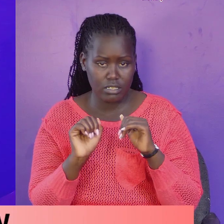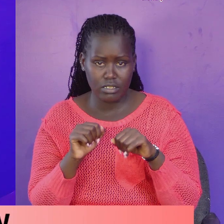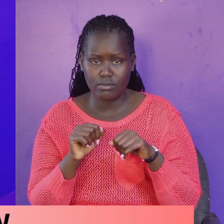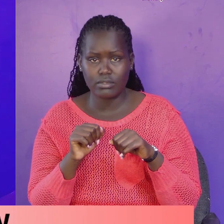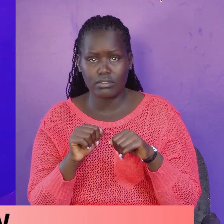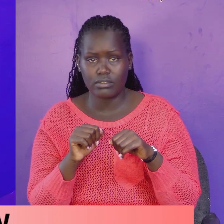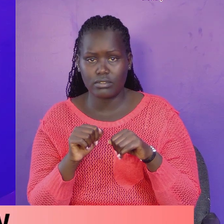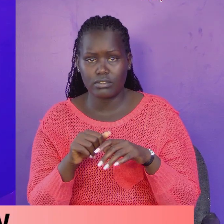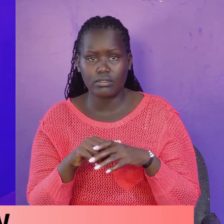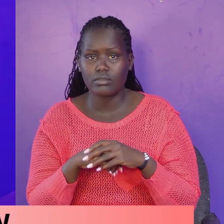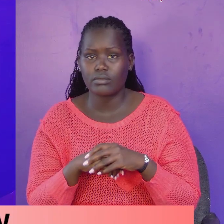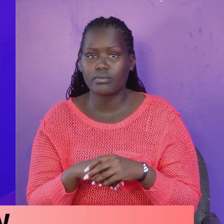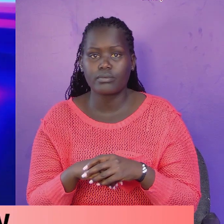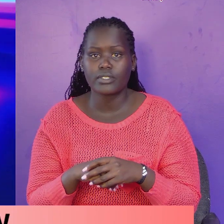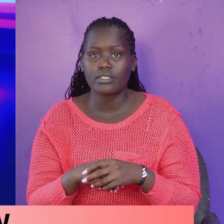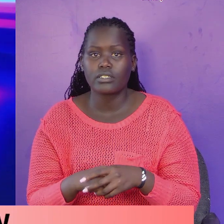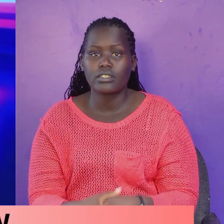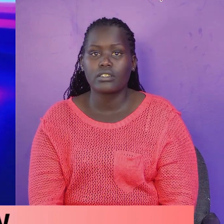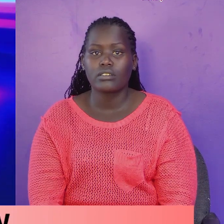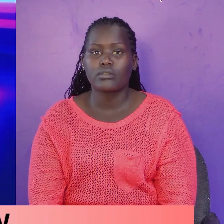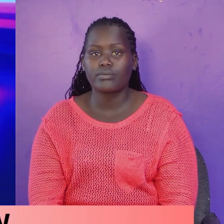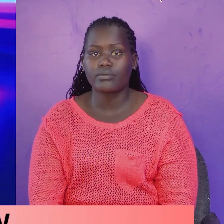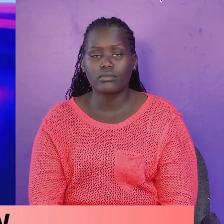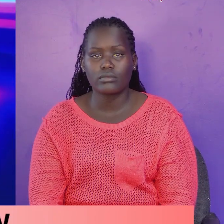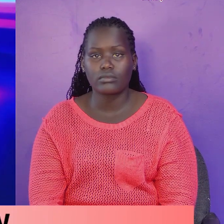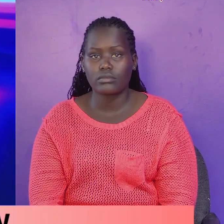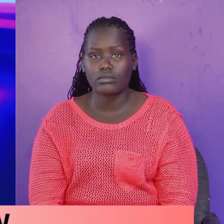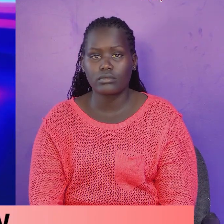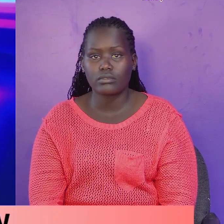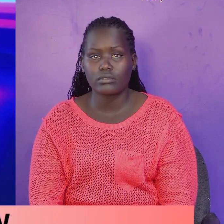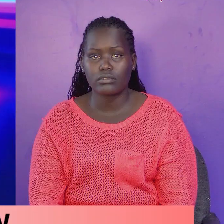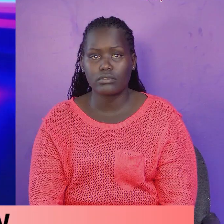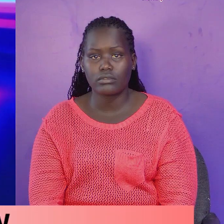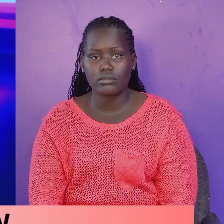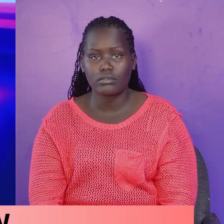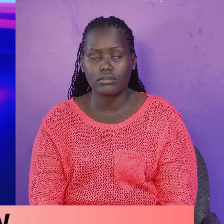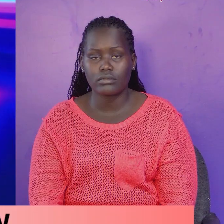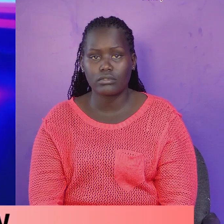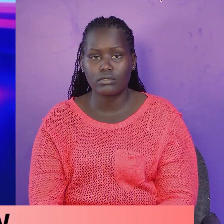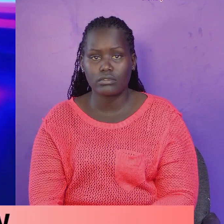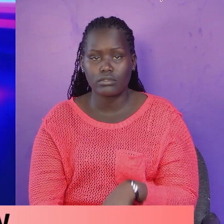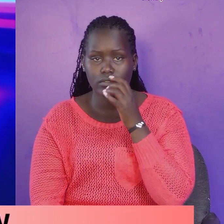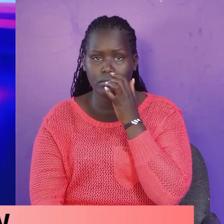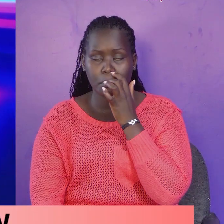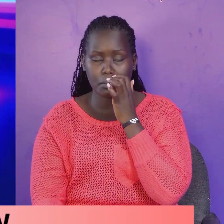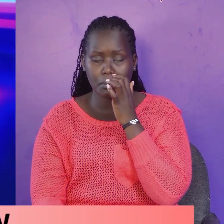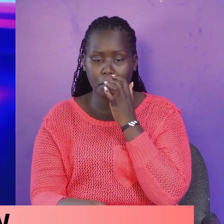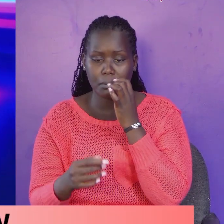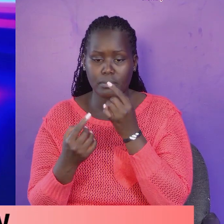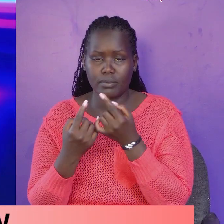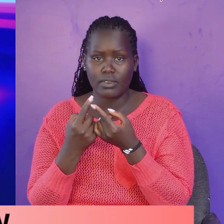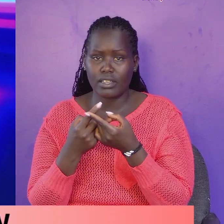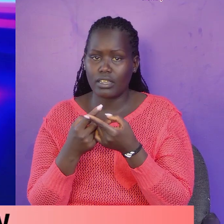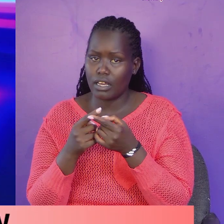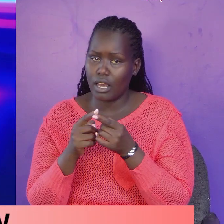disguise for Federico Chiesa to get more minutes. Yeah. But when it comes